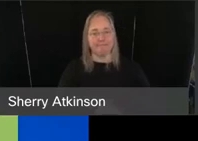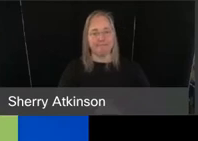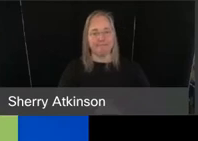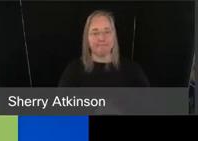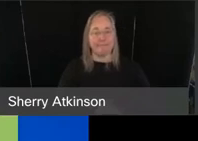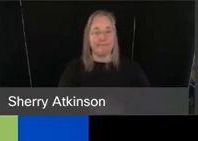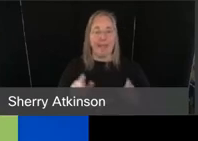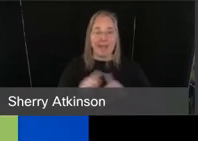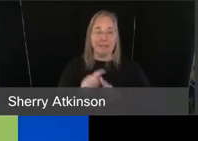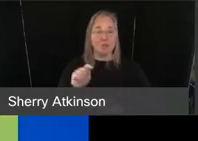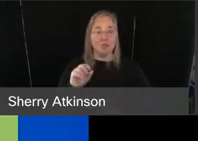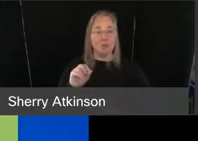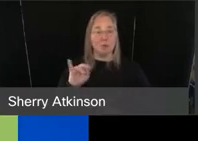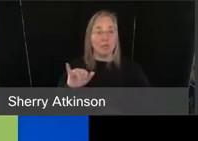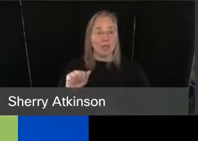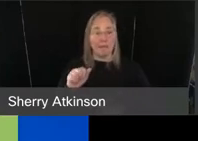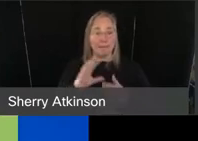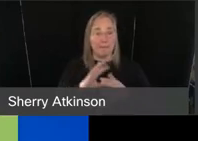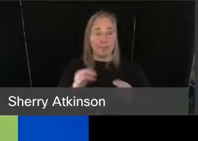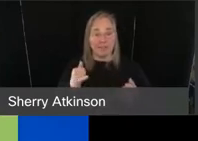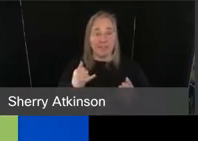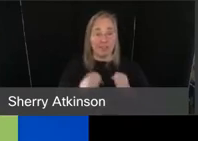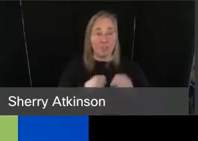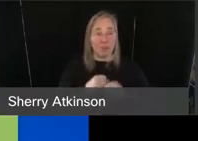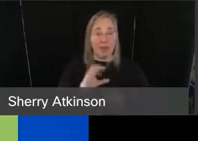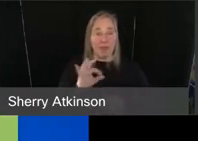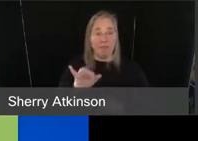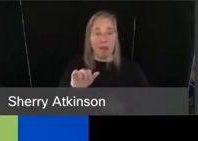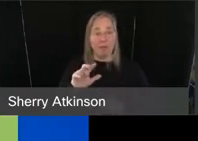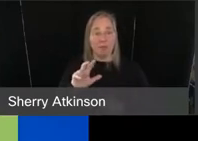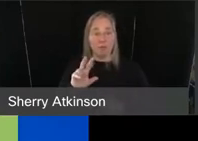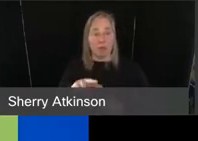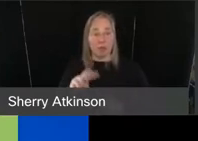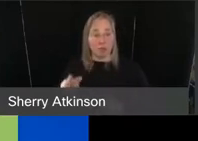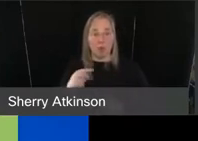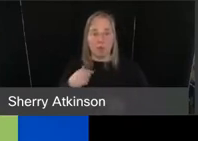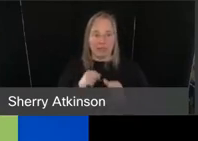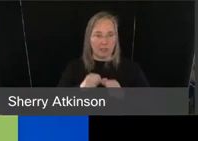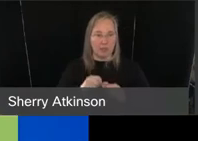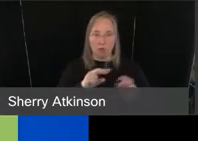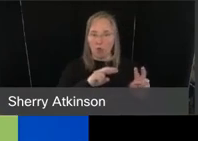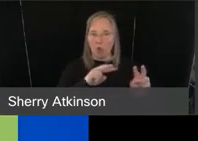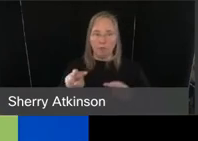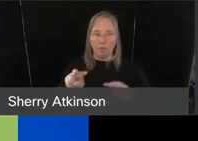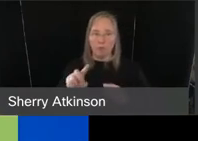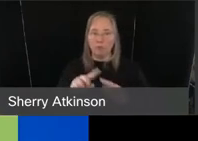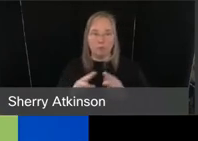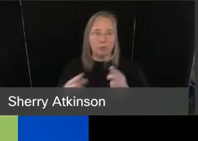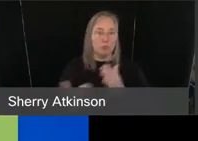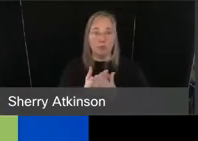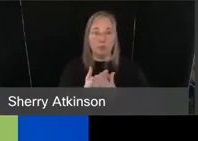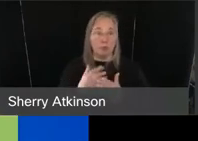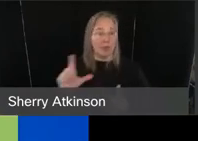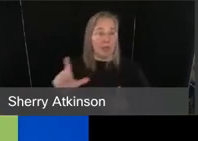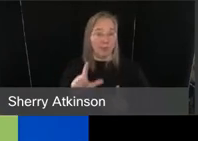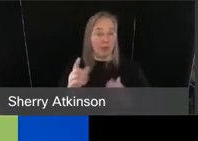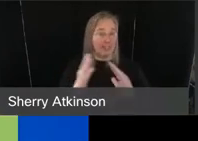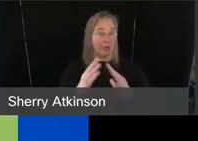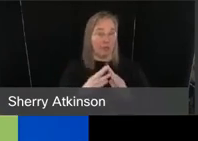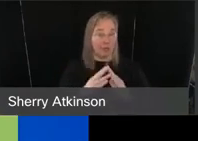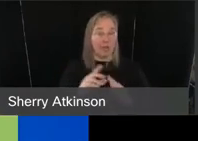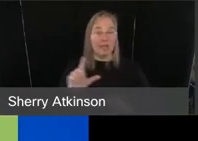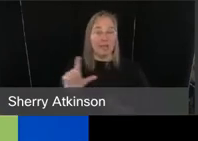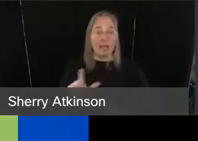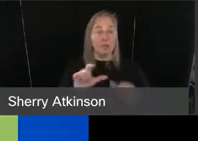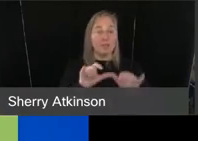As Tonya mentioned, this year in FY22, we continue to look towards the new library downtown. The library system